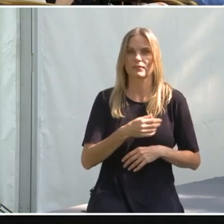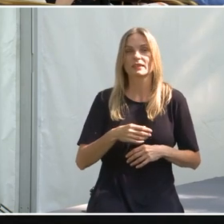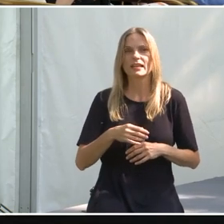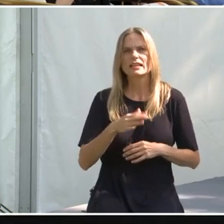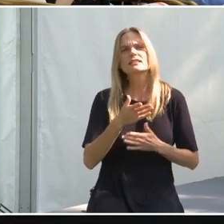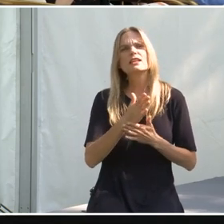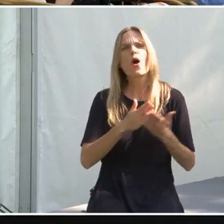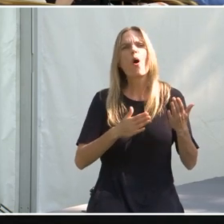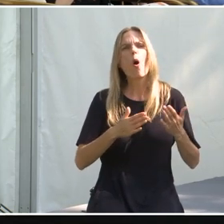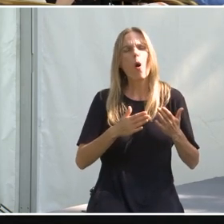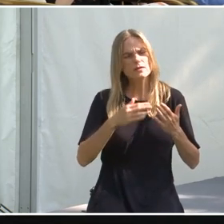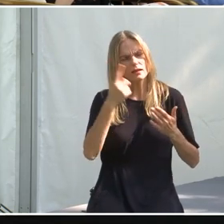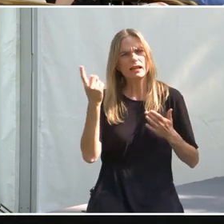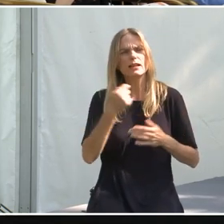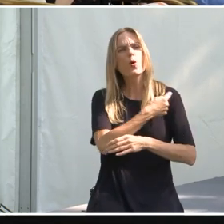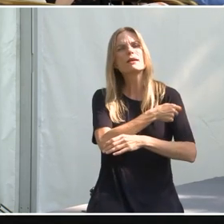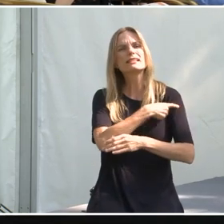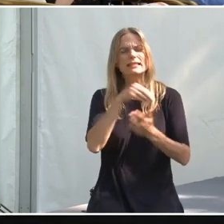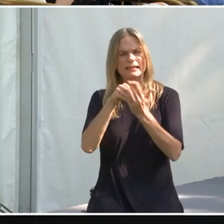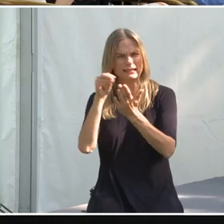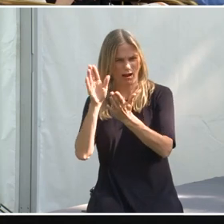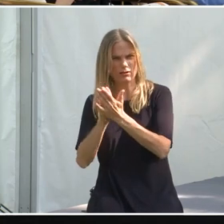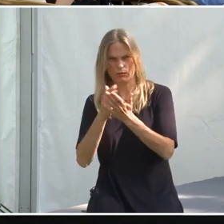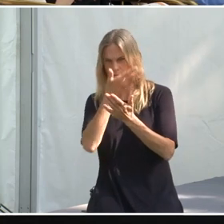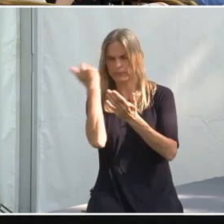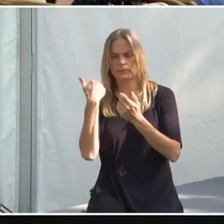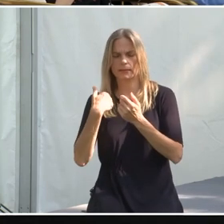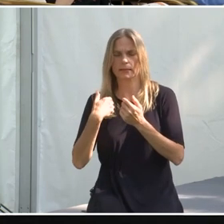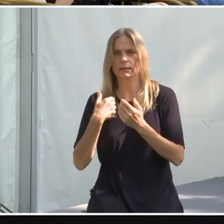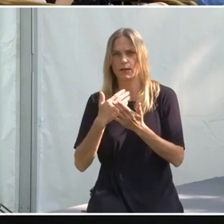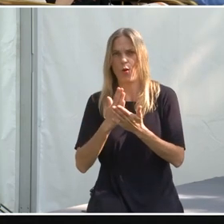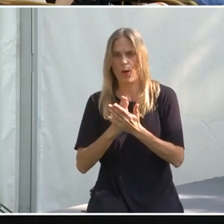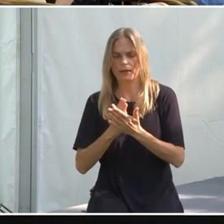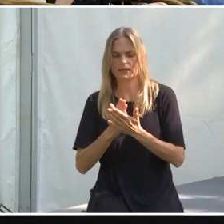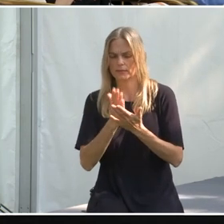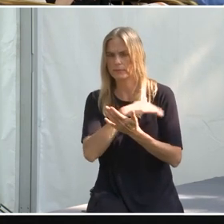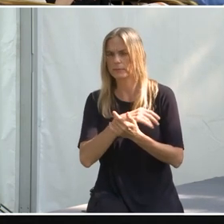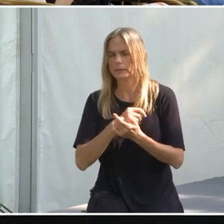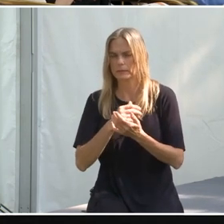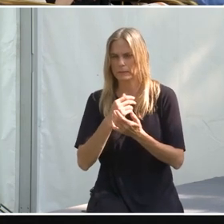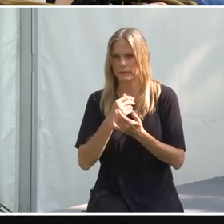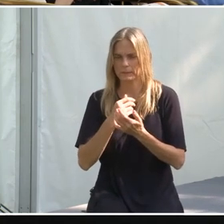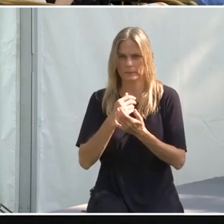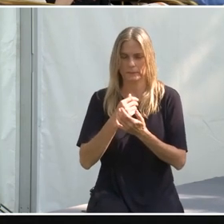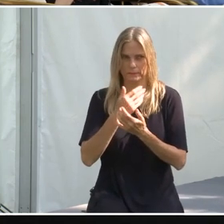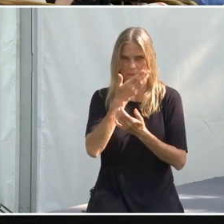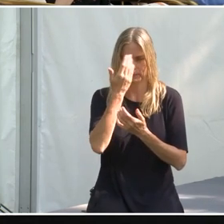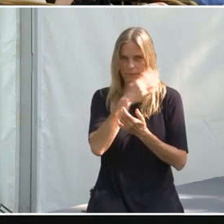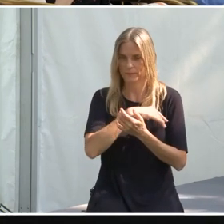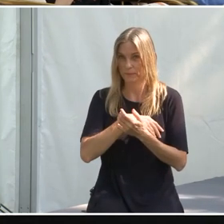clinical disorder, if you like, but I assume a lot of the young people that you meet are also suffering